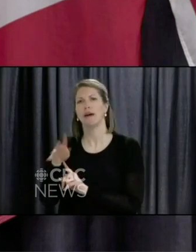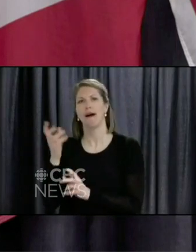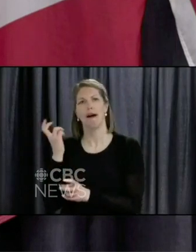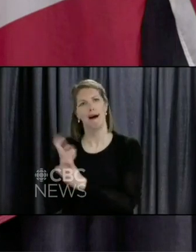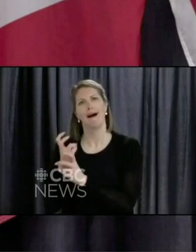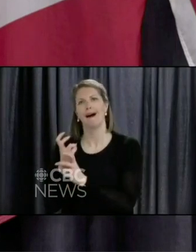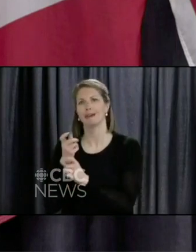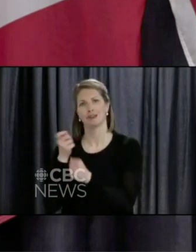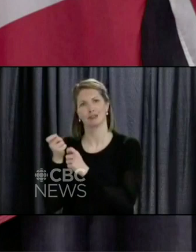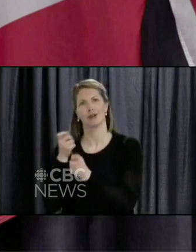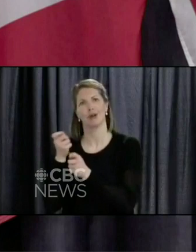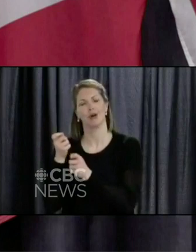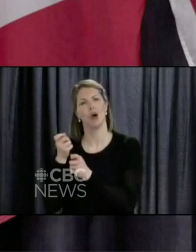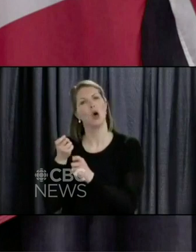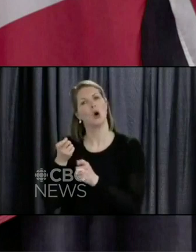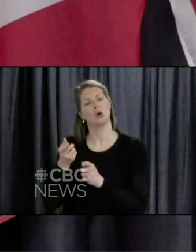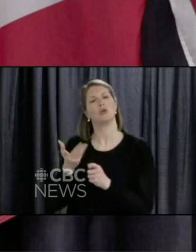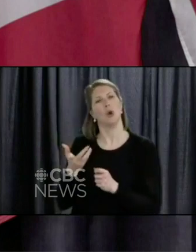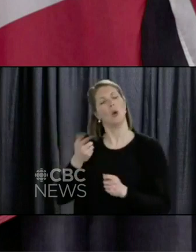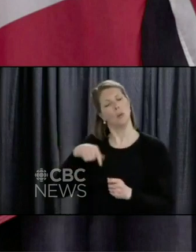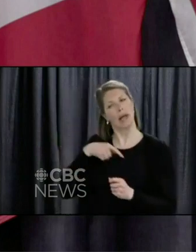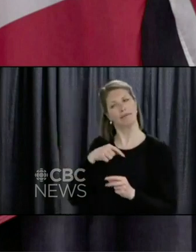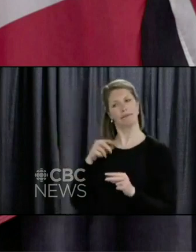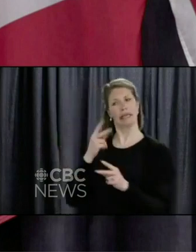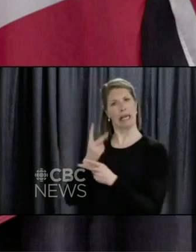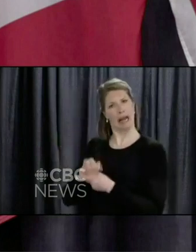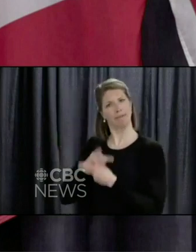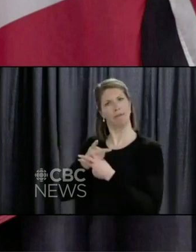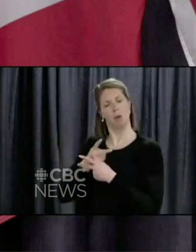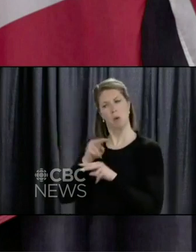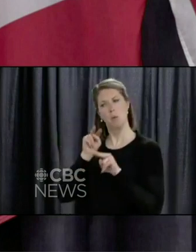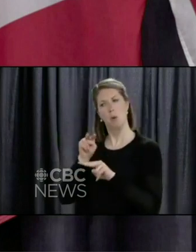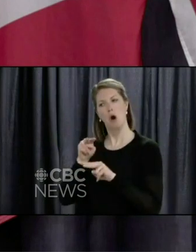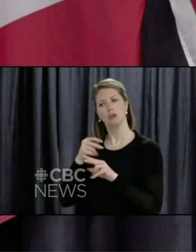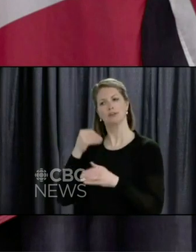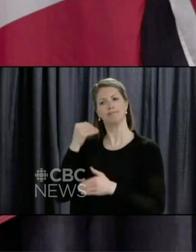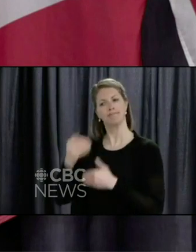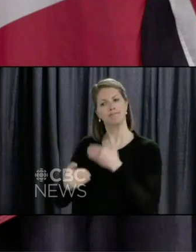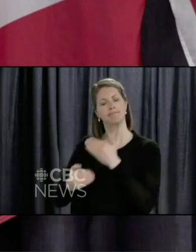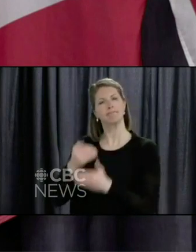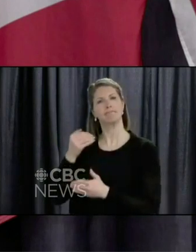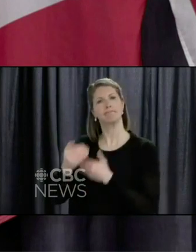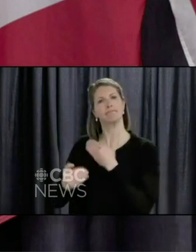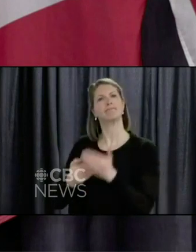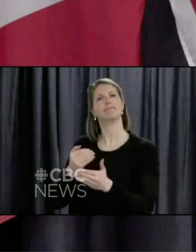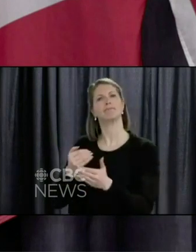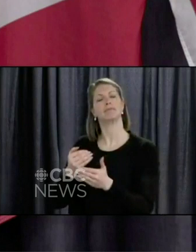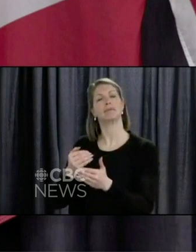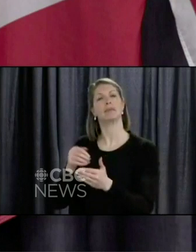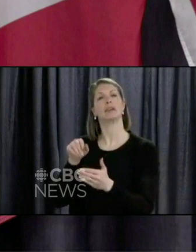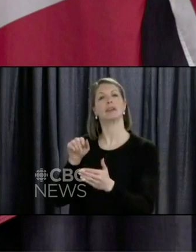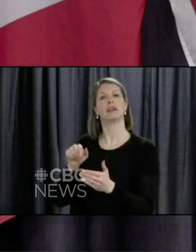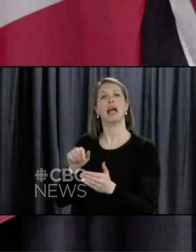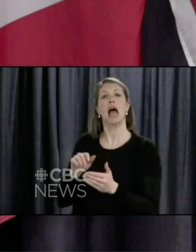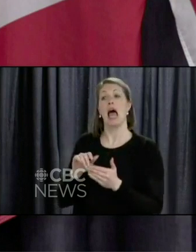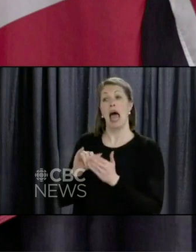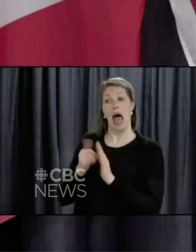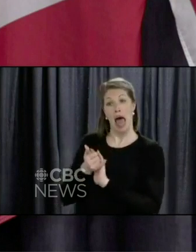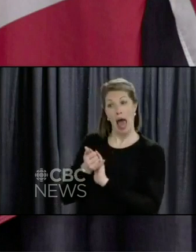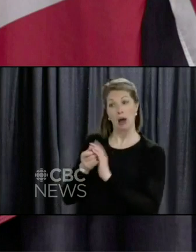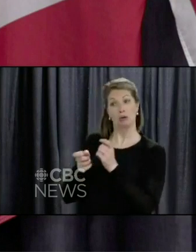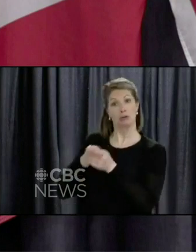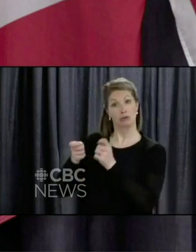reduce the risk of subsequent waves. And the only way we're going to do that is by these kind of public